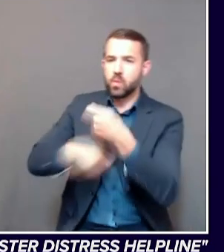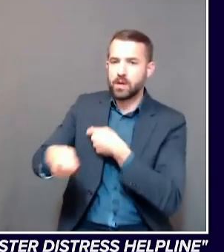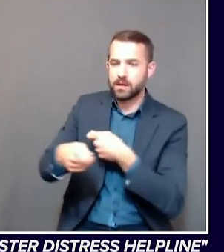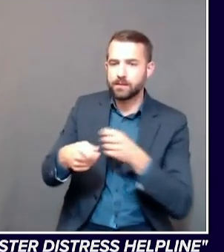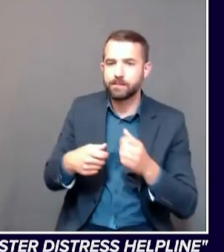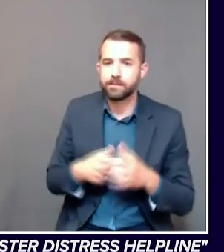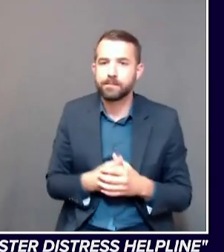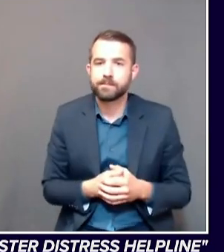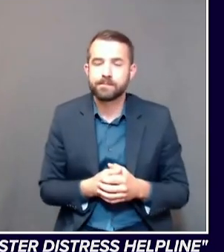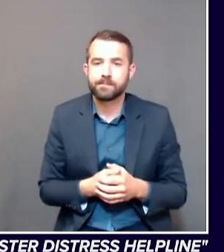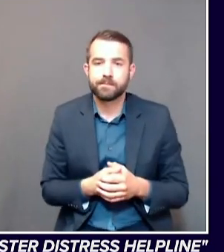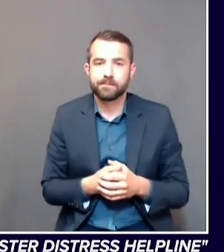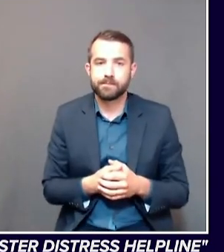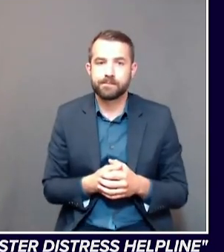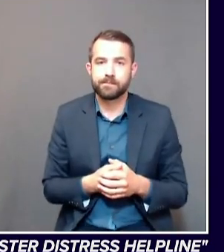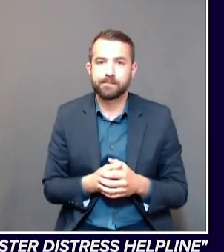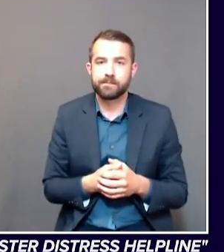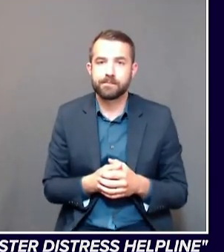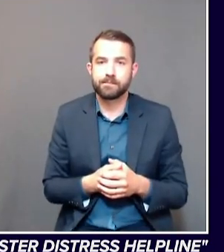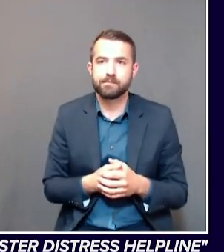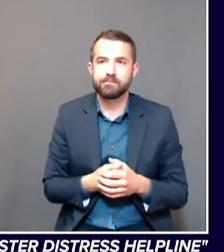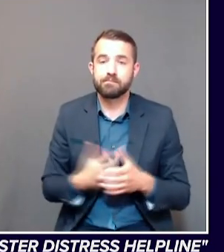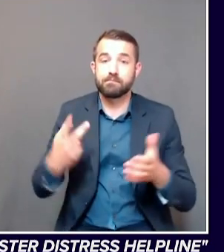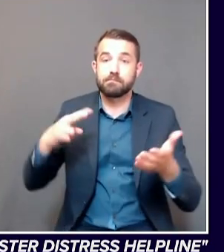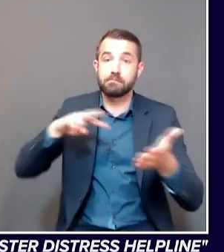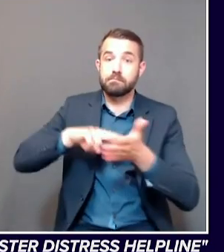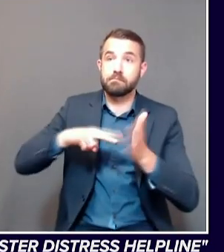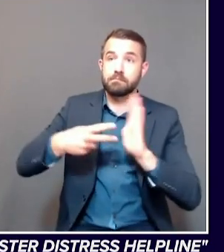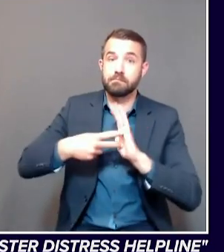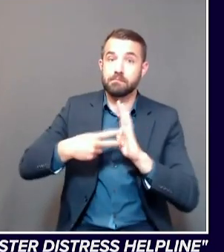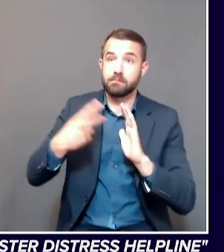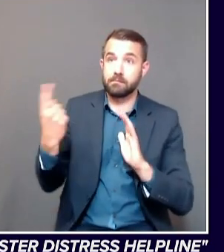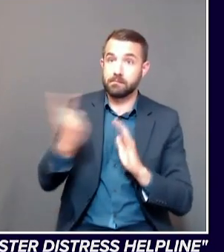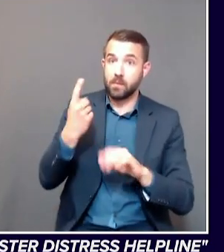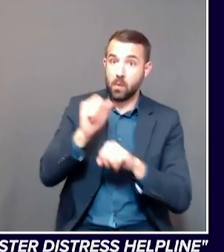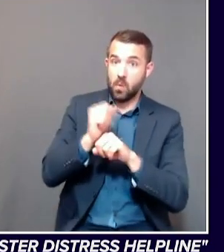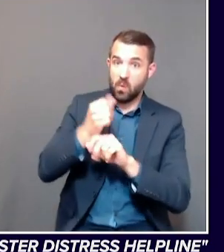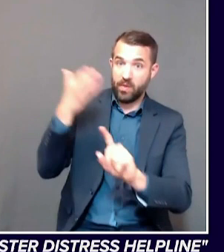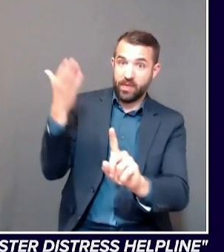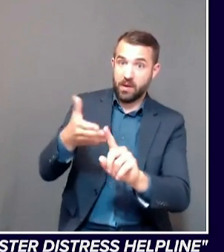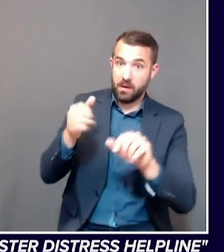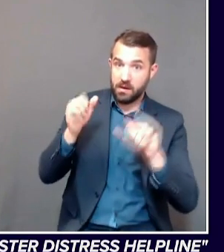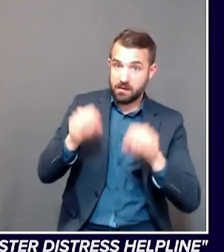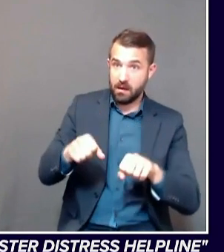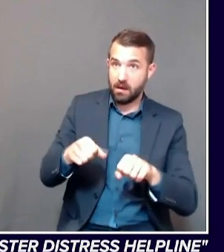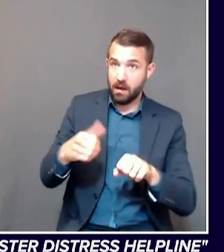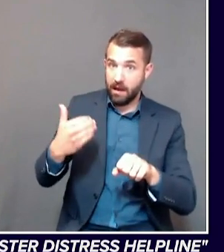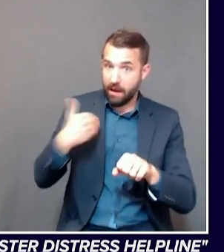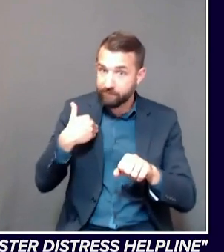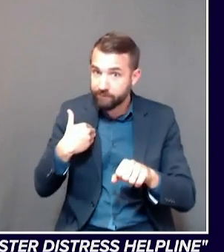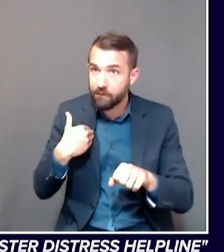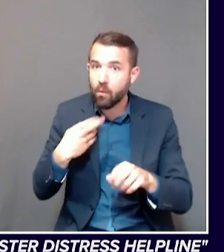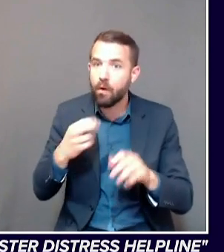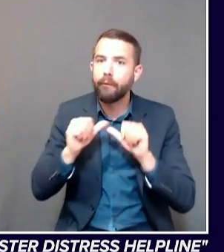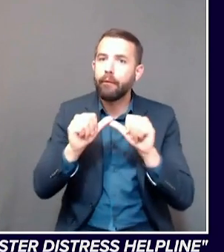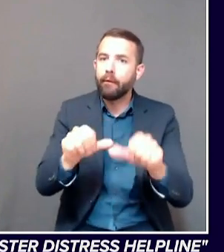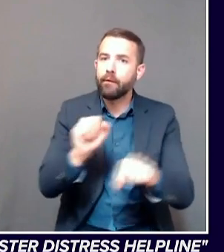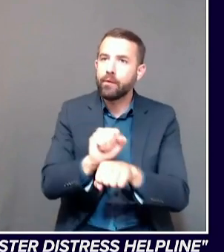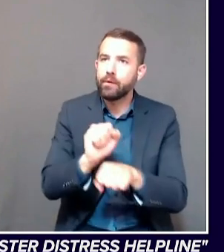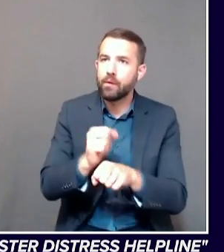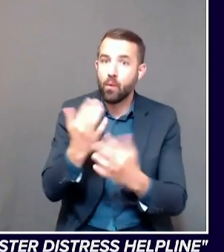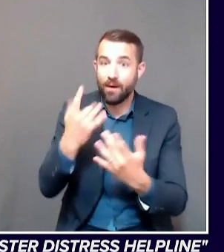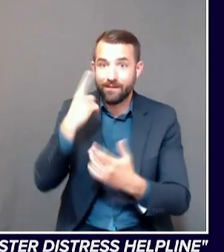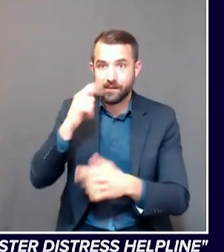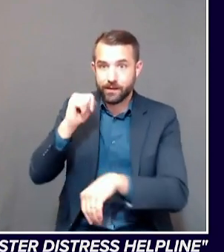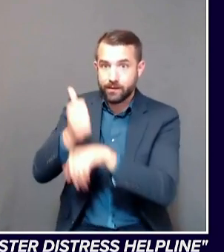who, you could have people who are potentially positive still working while you're waiting for a staffing plan to be put in